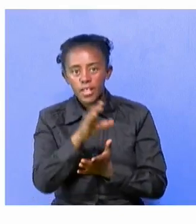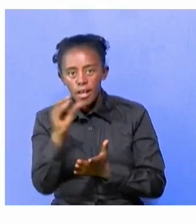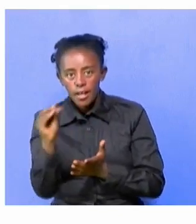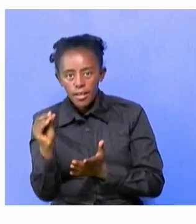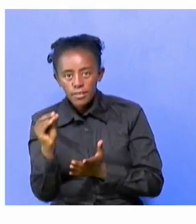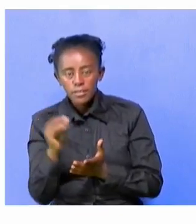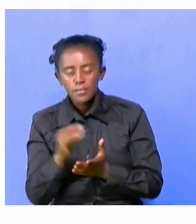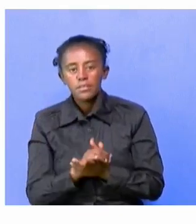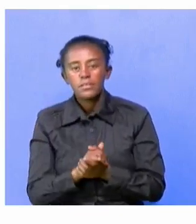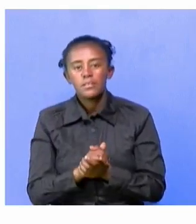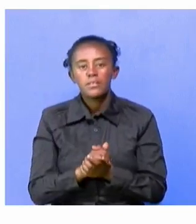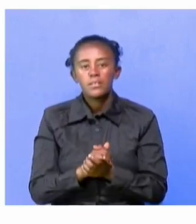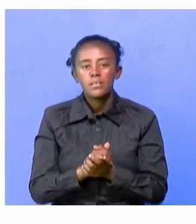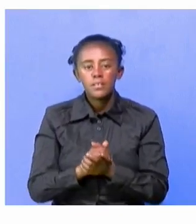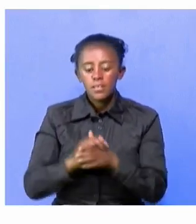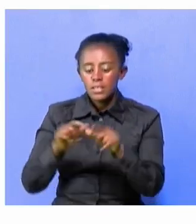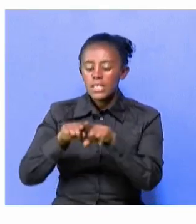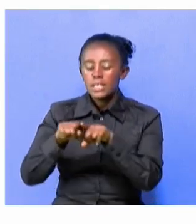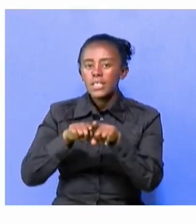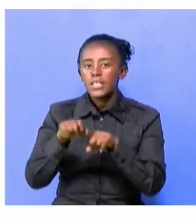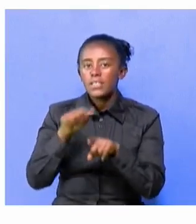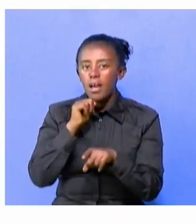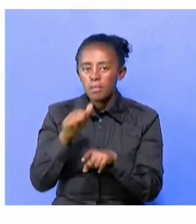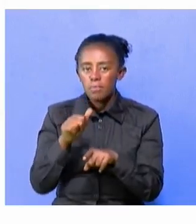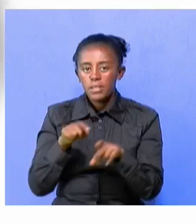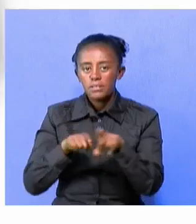And disagreement.